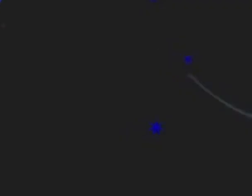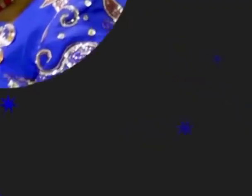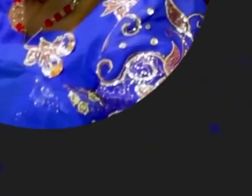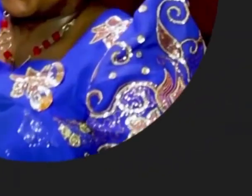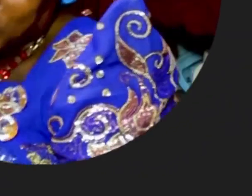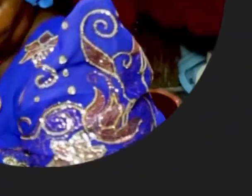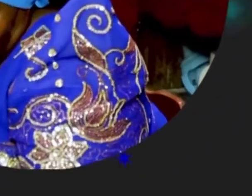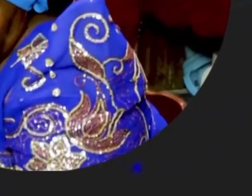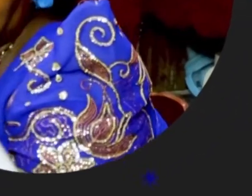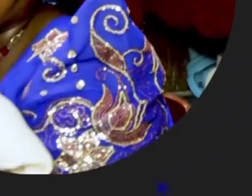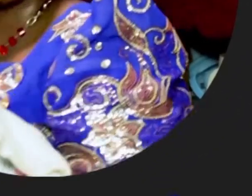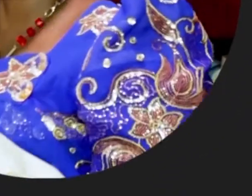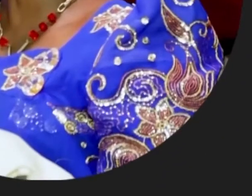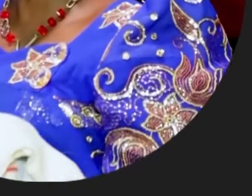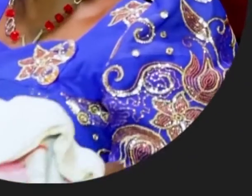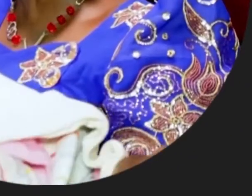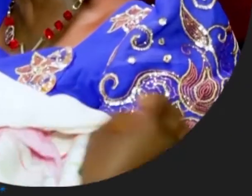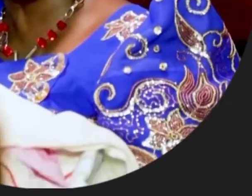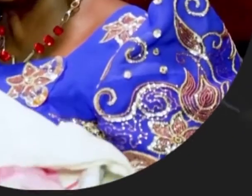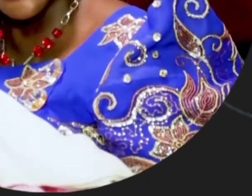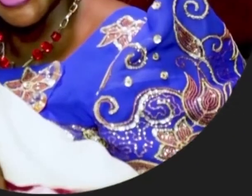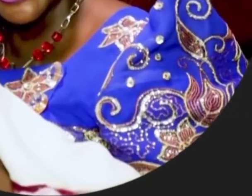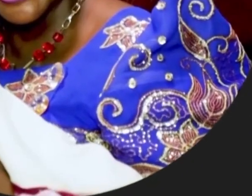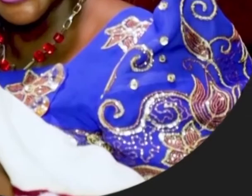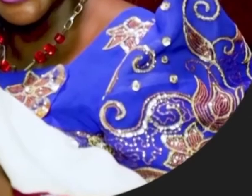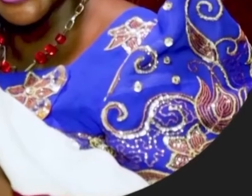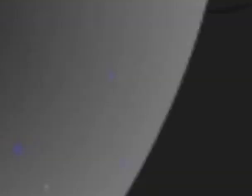Colors may be different. Mwana wangu mukama